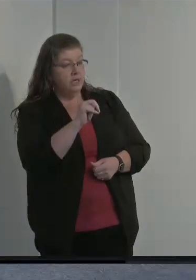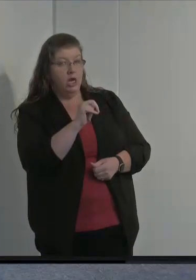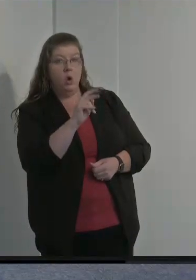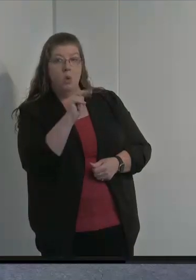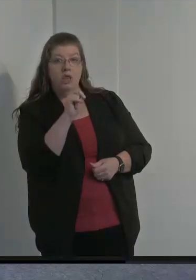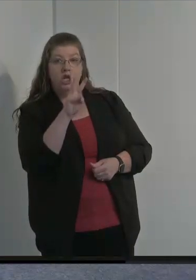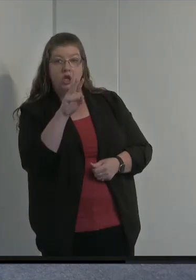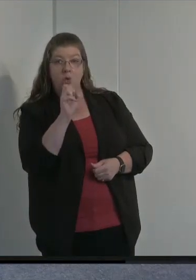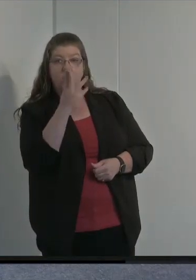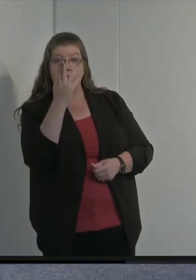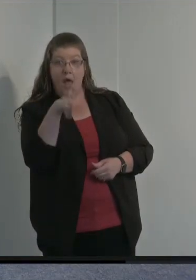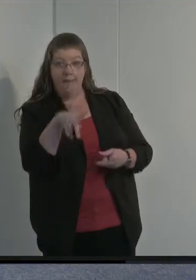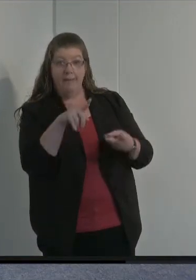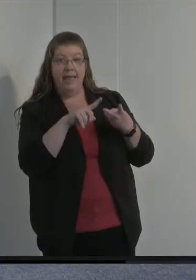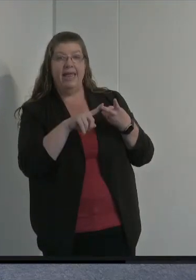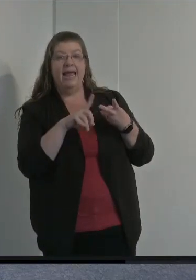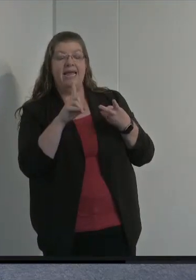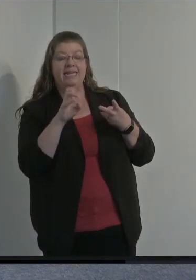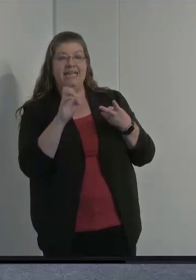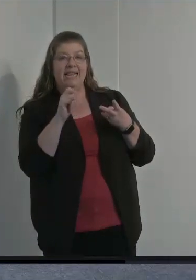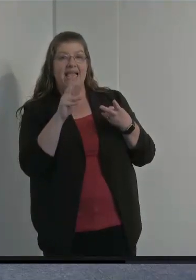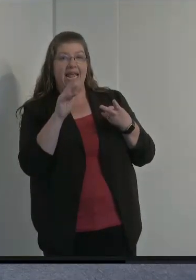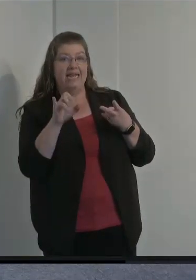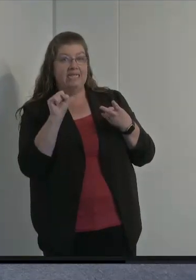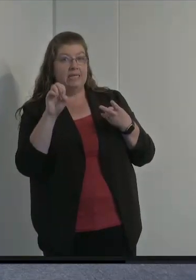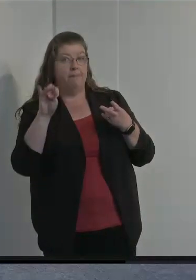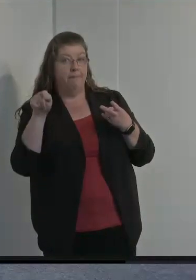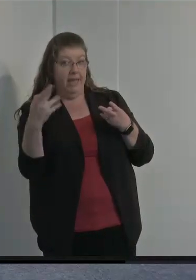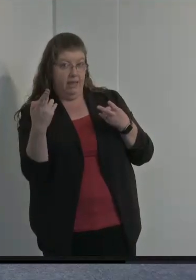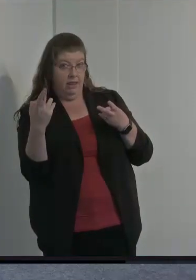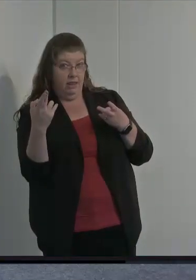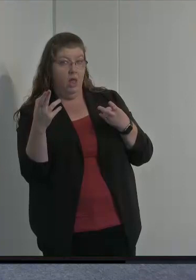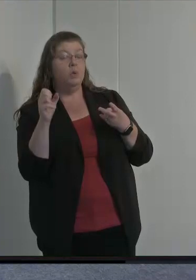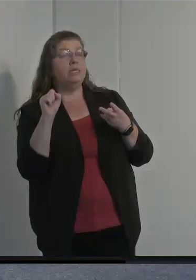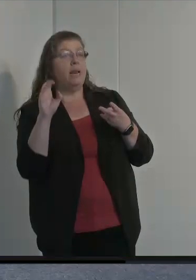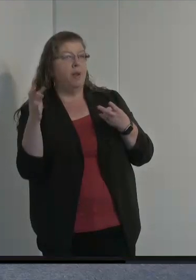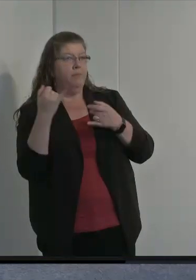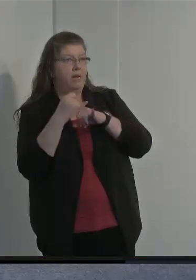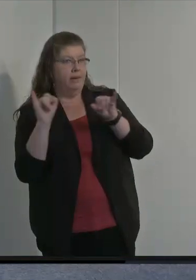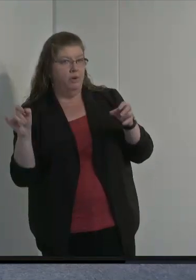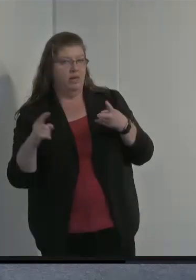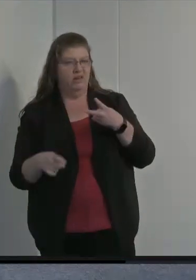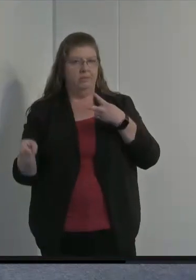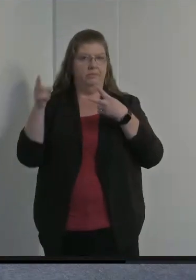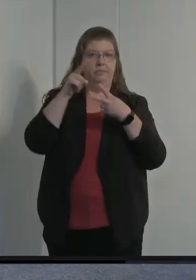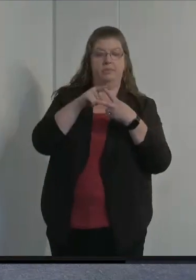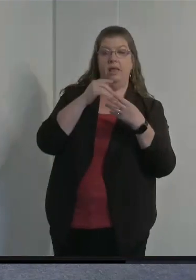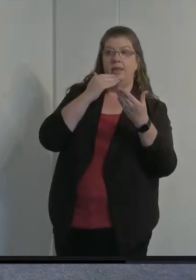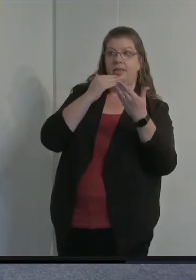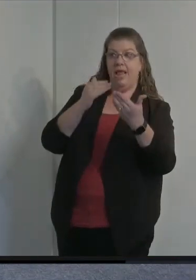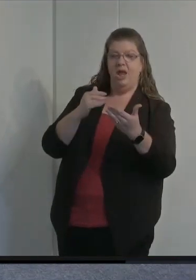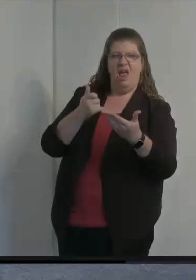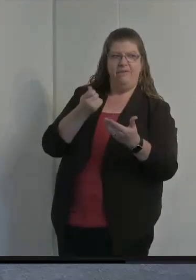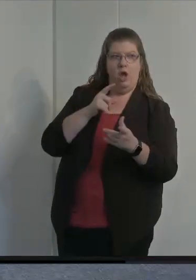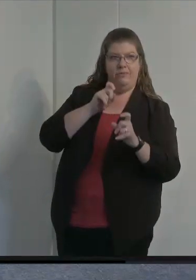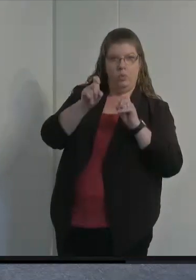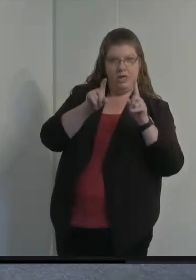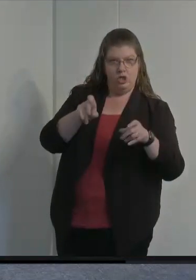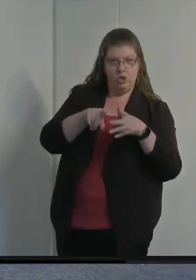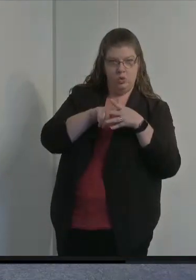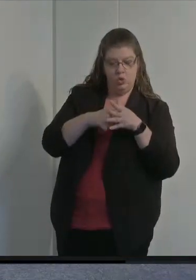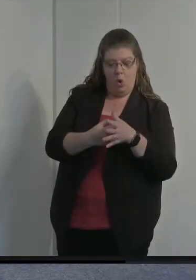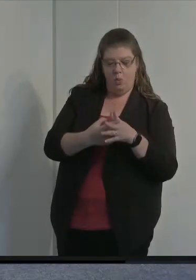Delaney Smith with Santa Barbara Independent. Thank you. I have a couple of questions for Ms. Batson to start out